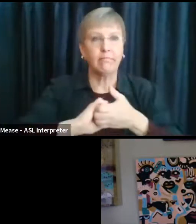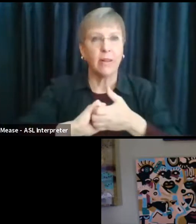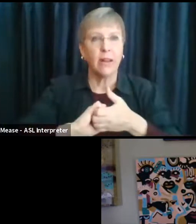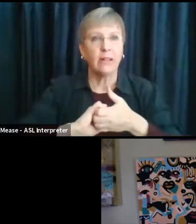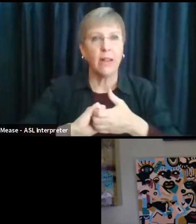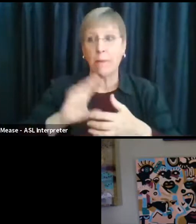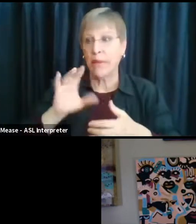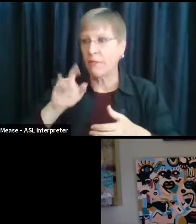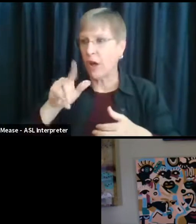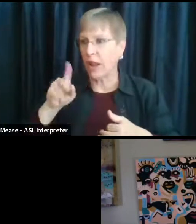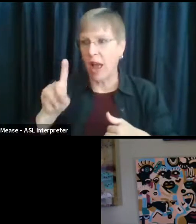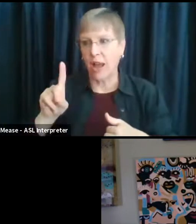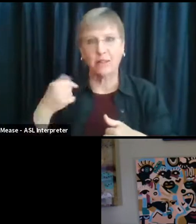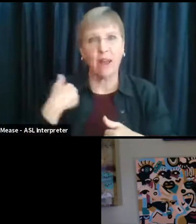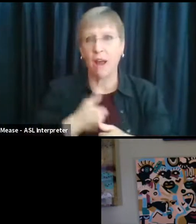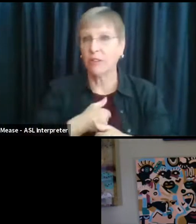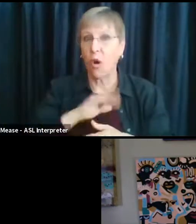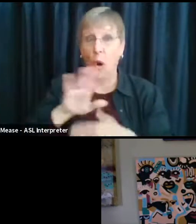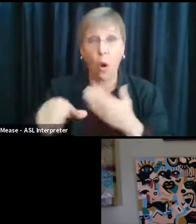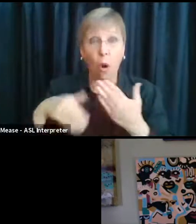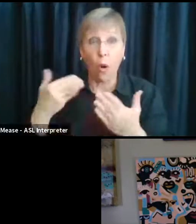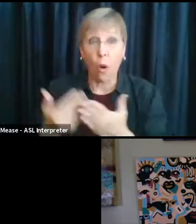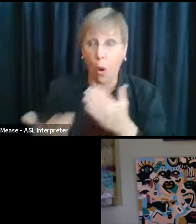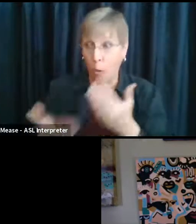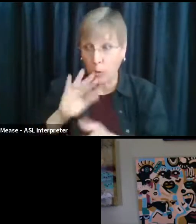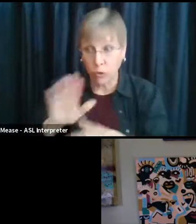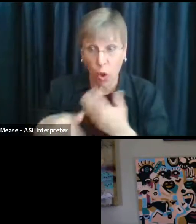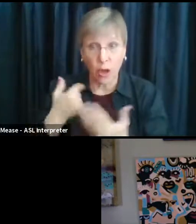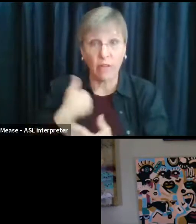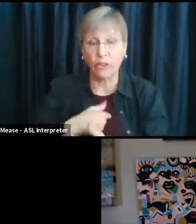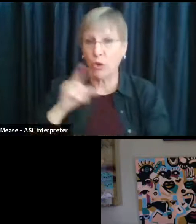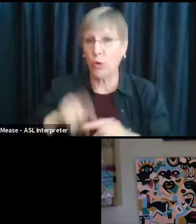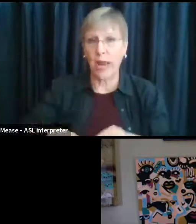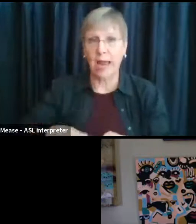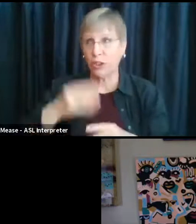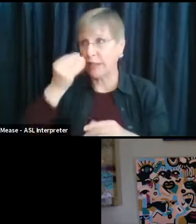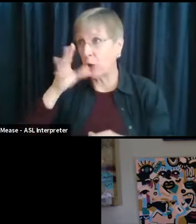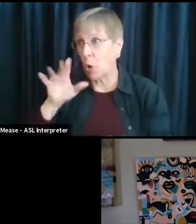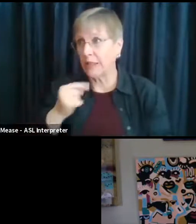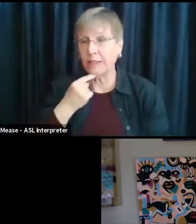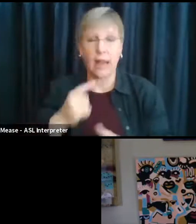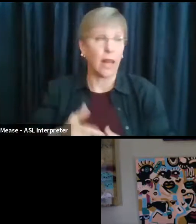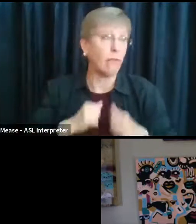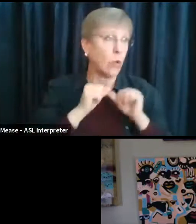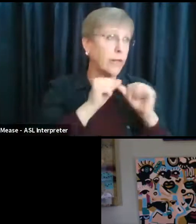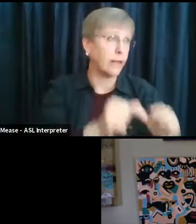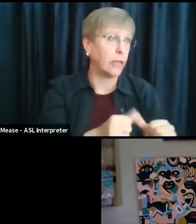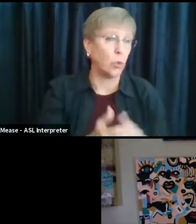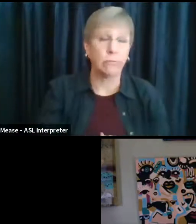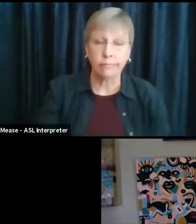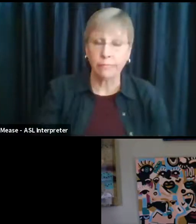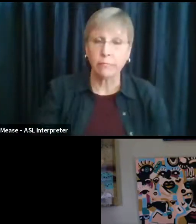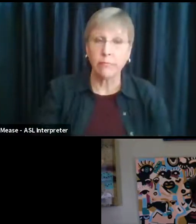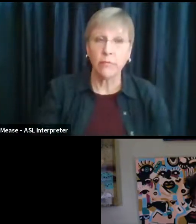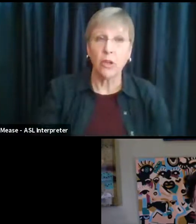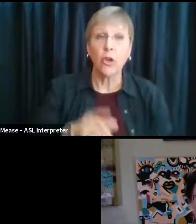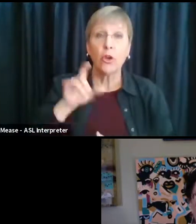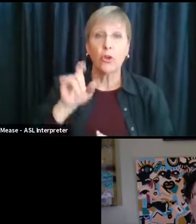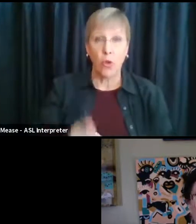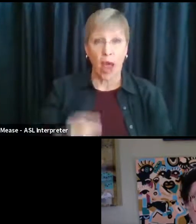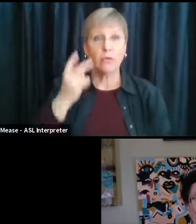all. So you can't just close your eyes and say that life is gonna go on. And, you know, you have to